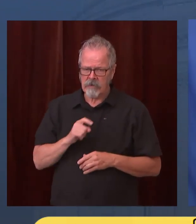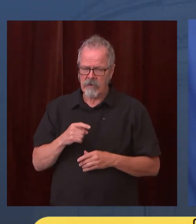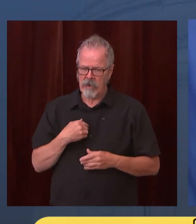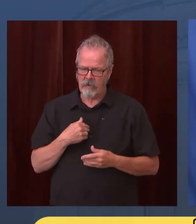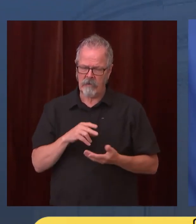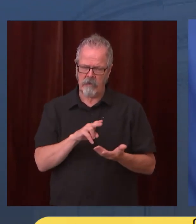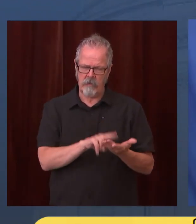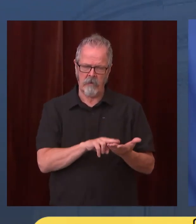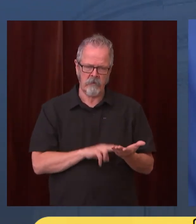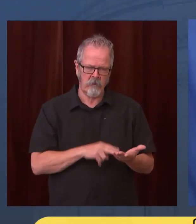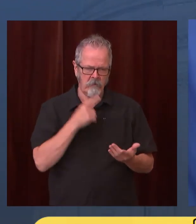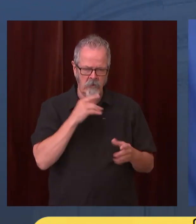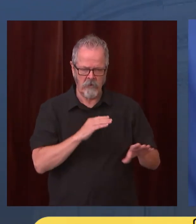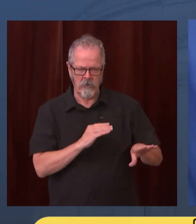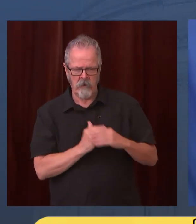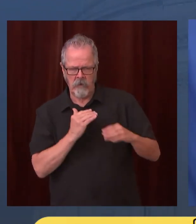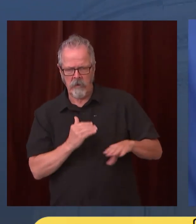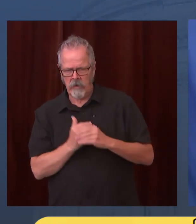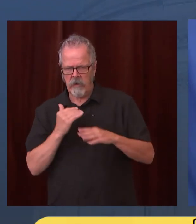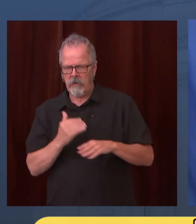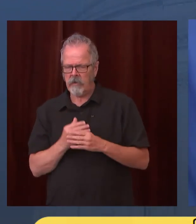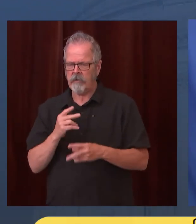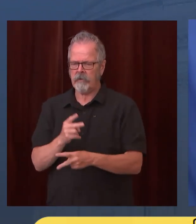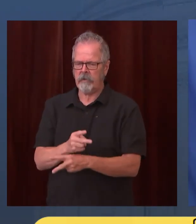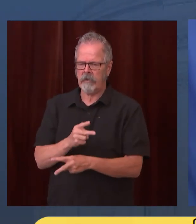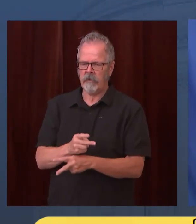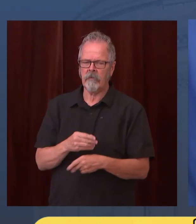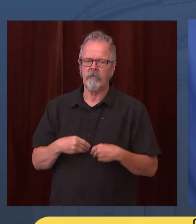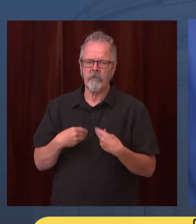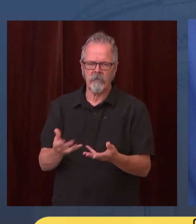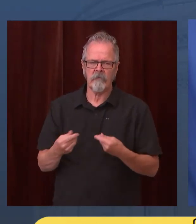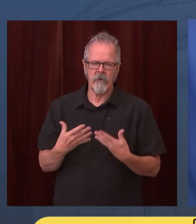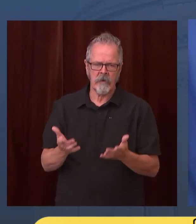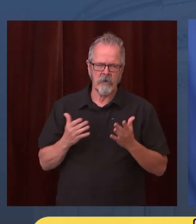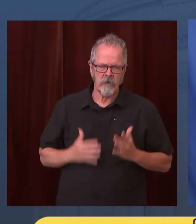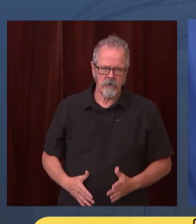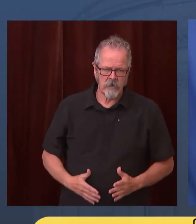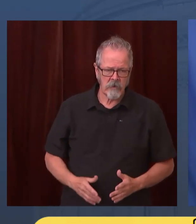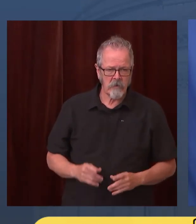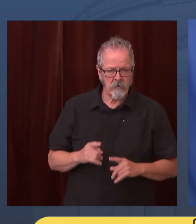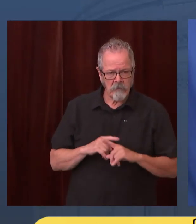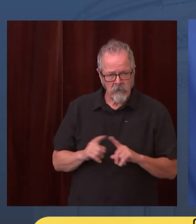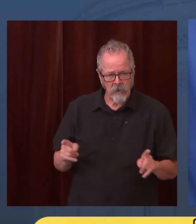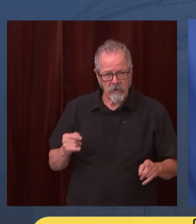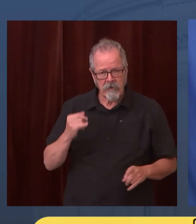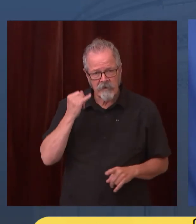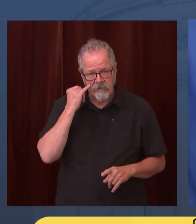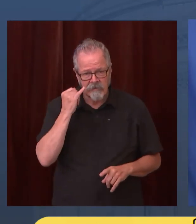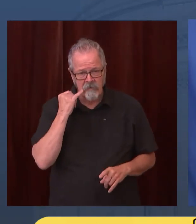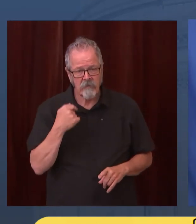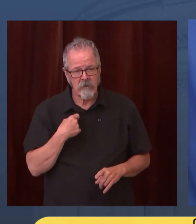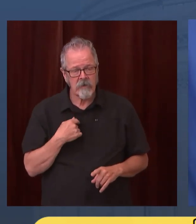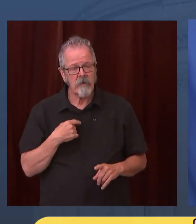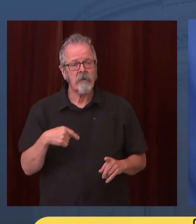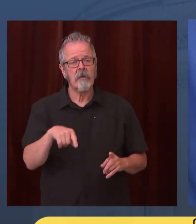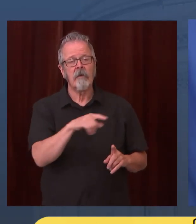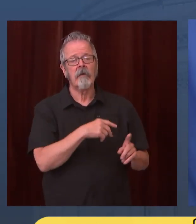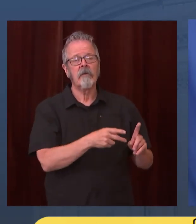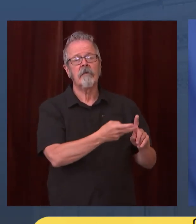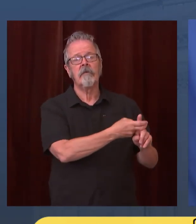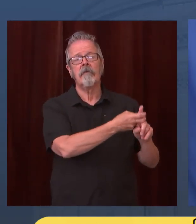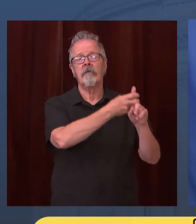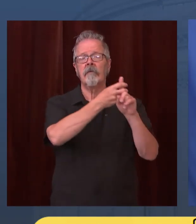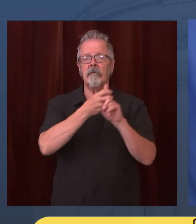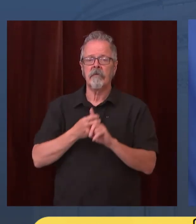But ultimately, that's really not the solution because the whole country is stressed in this regard. And yes, we might have some